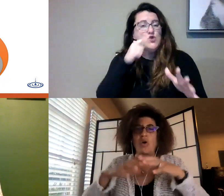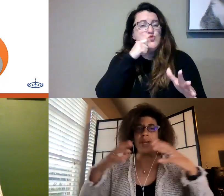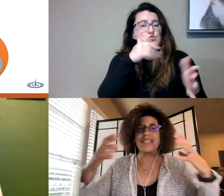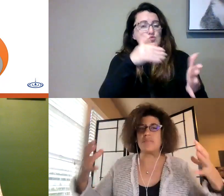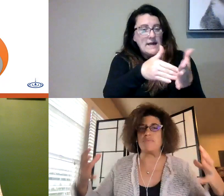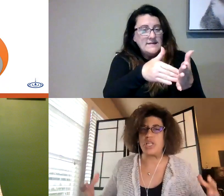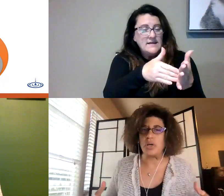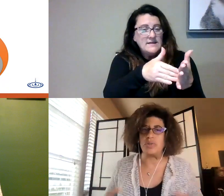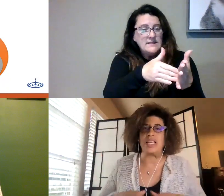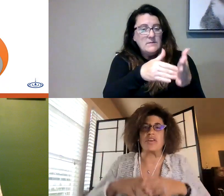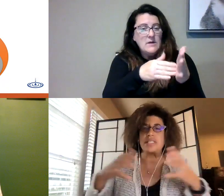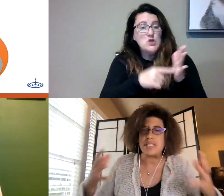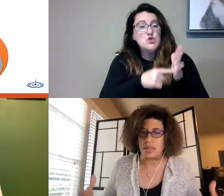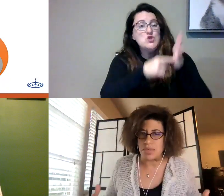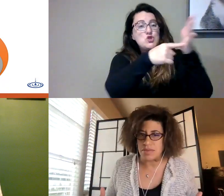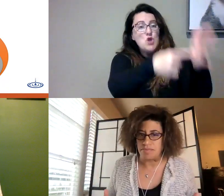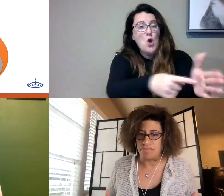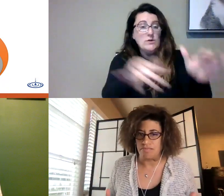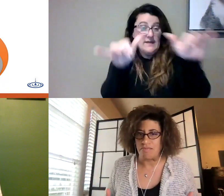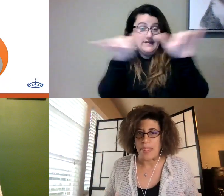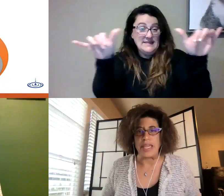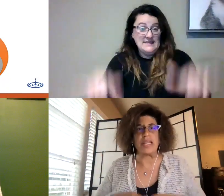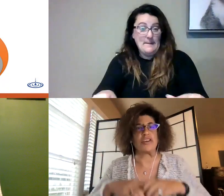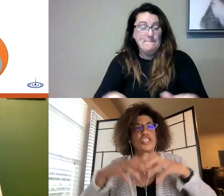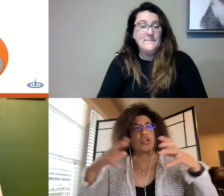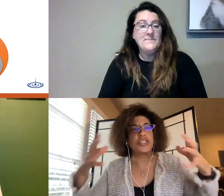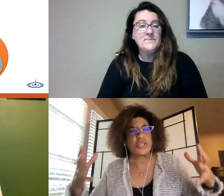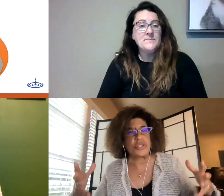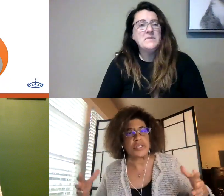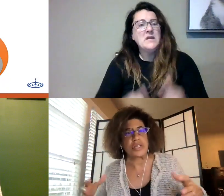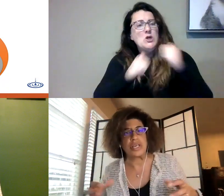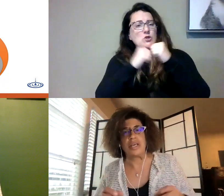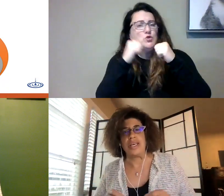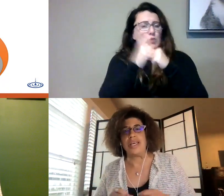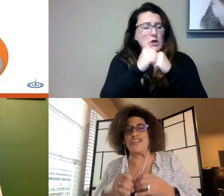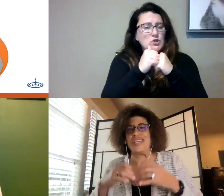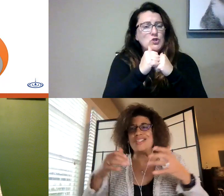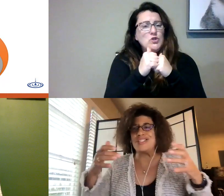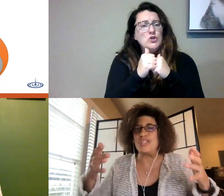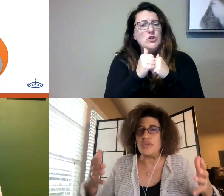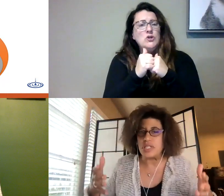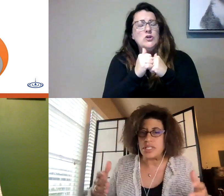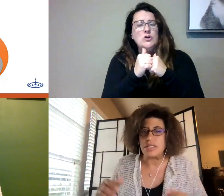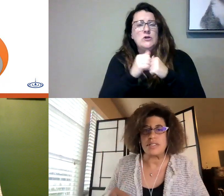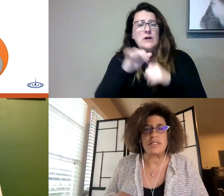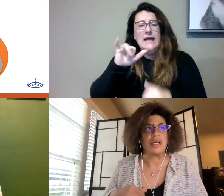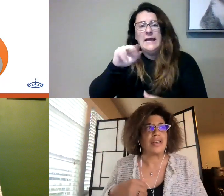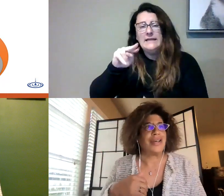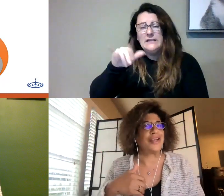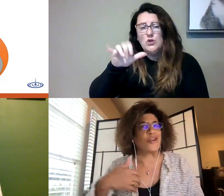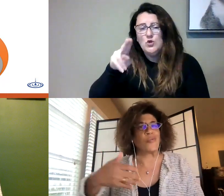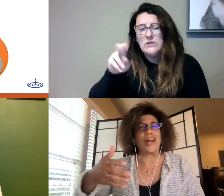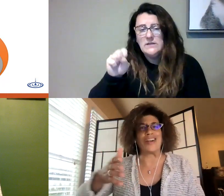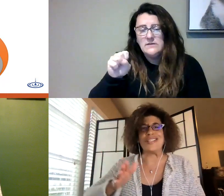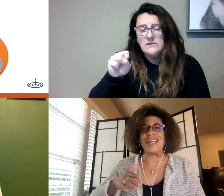racism, how racism shows in our systems, in our structures, in our institutions,